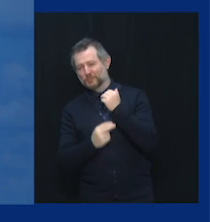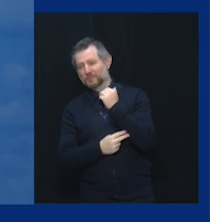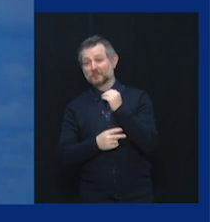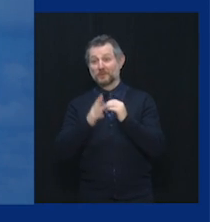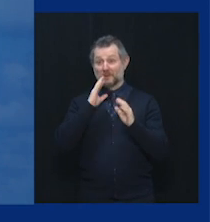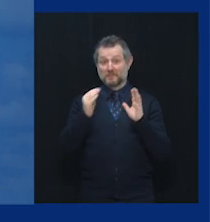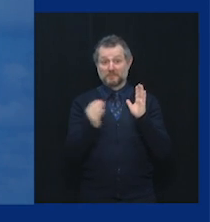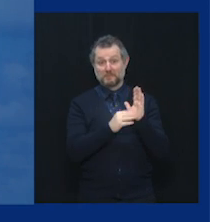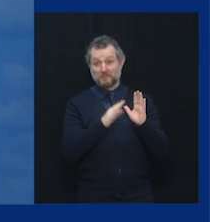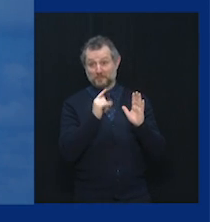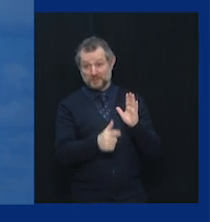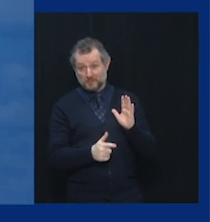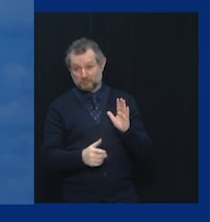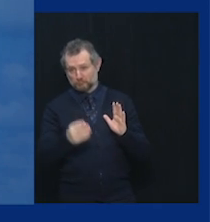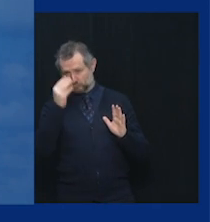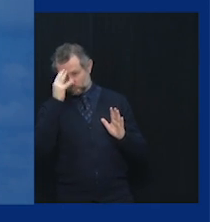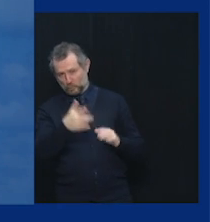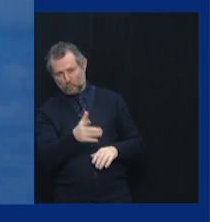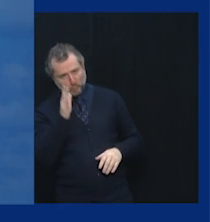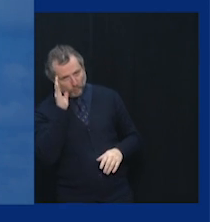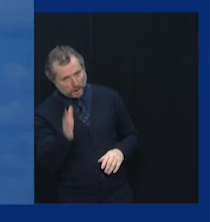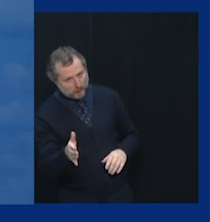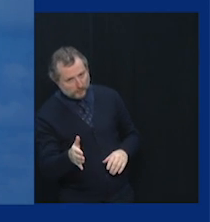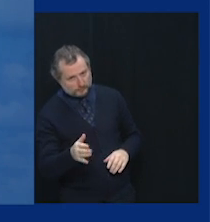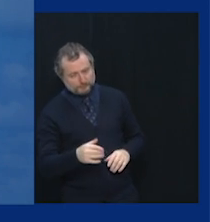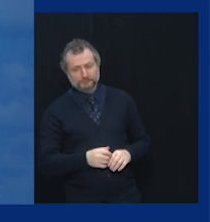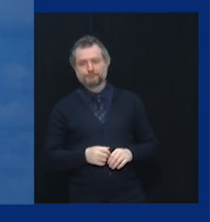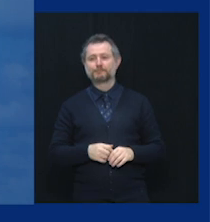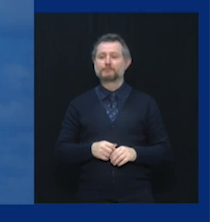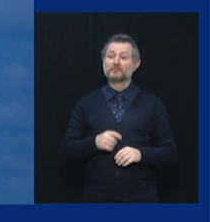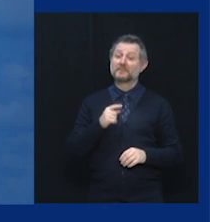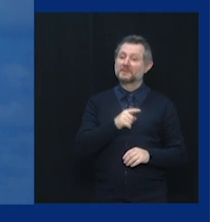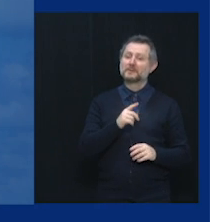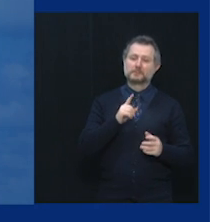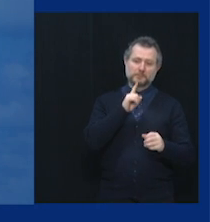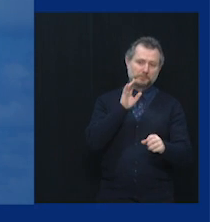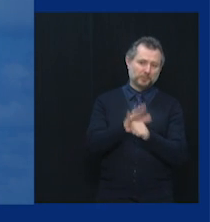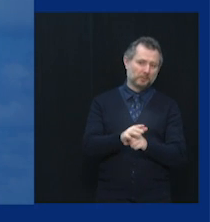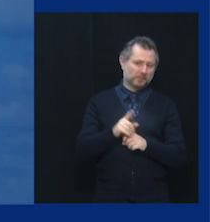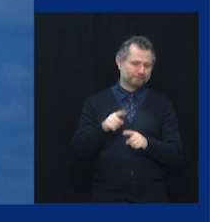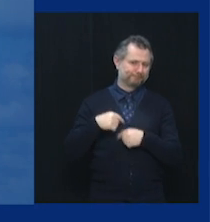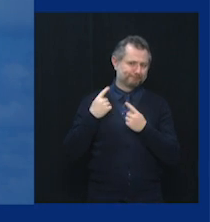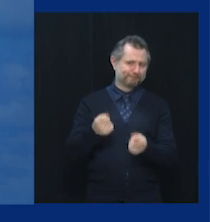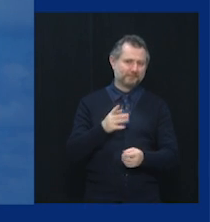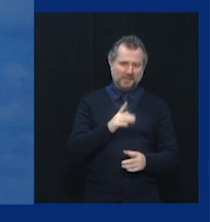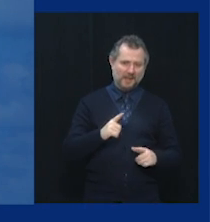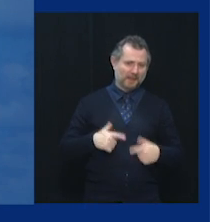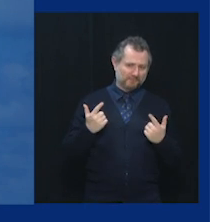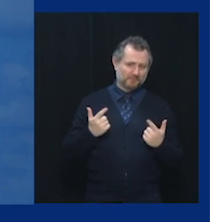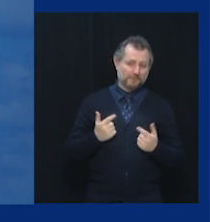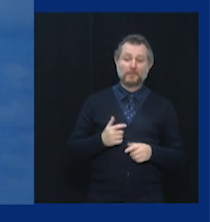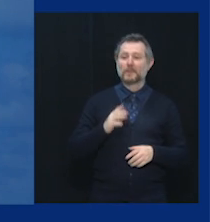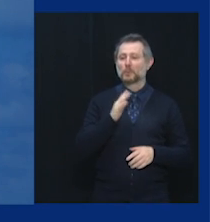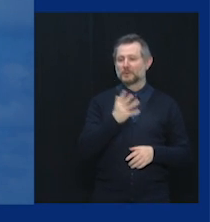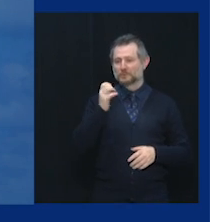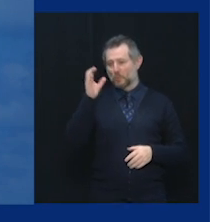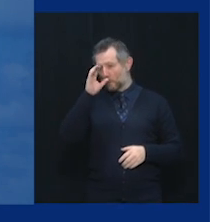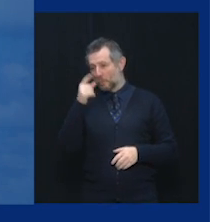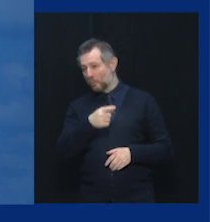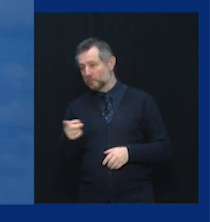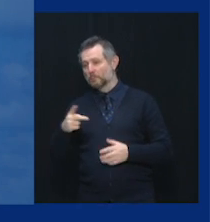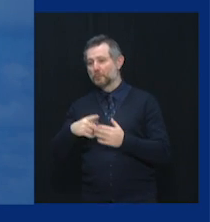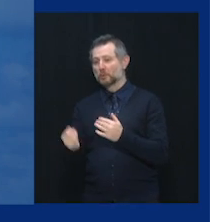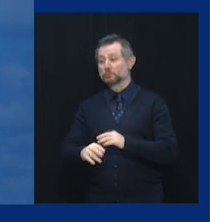he's been dedicated to it all his life. He's going to look for projects that are ready to go. I know